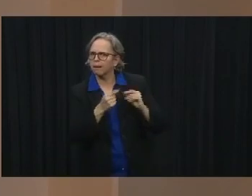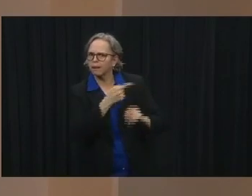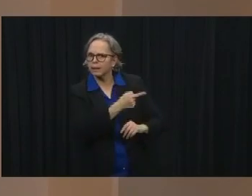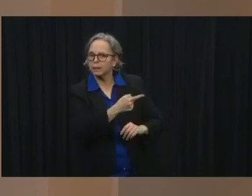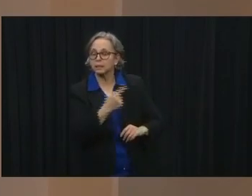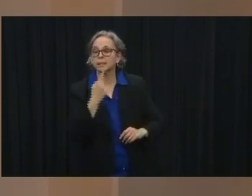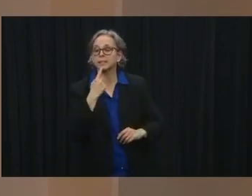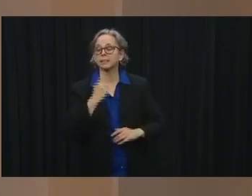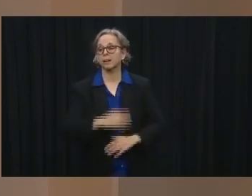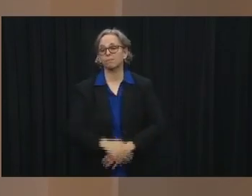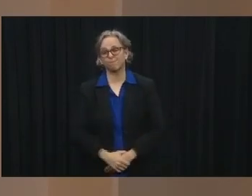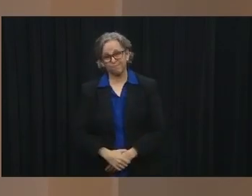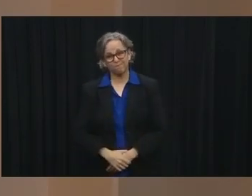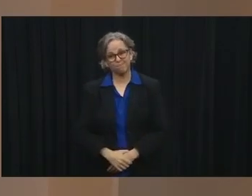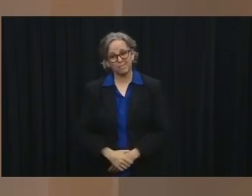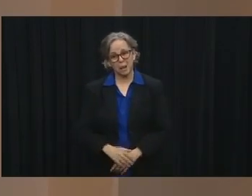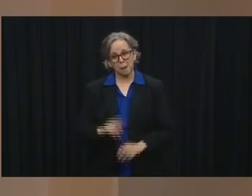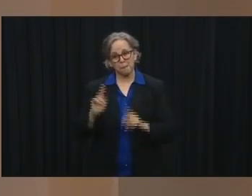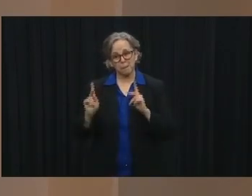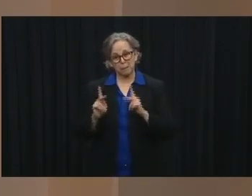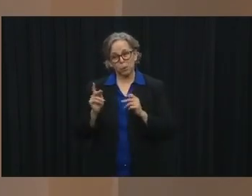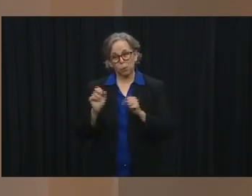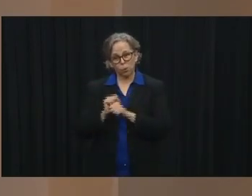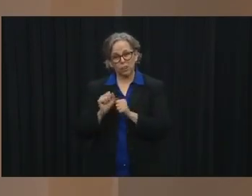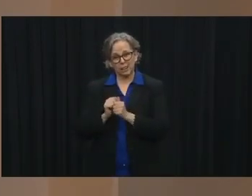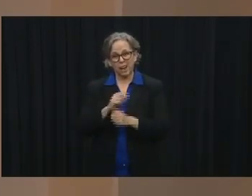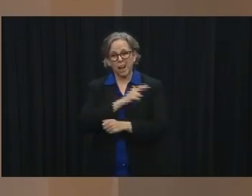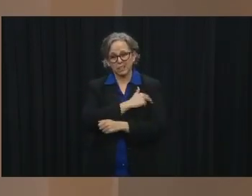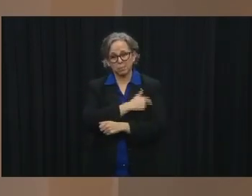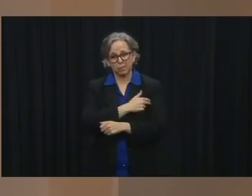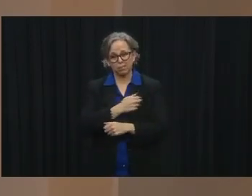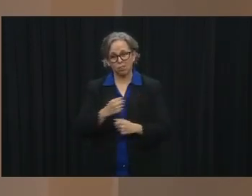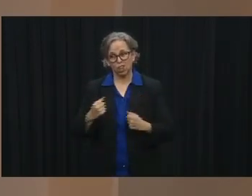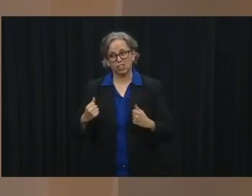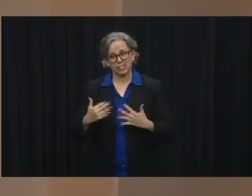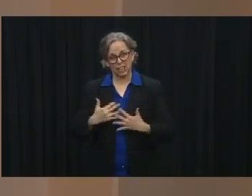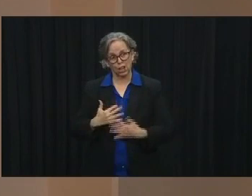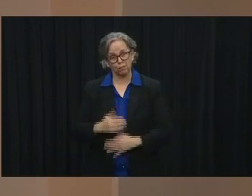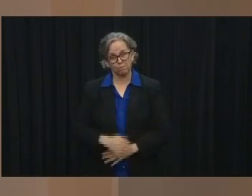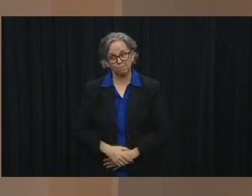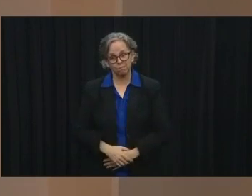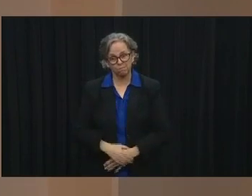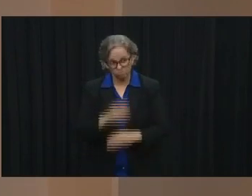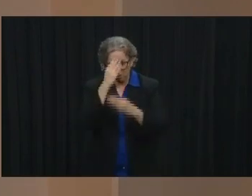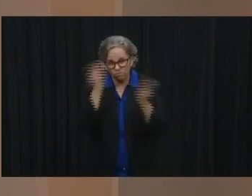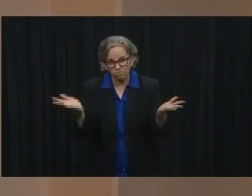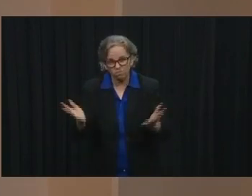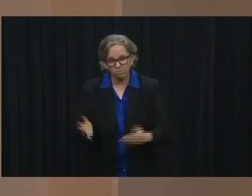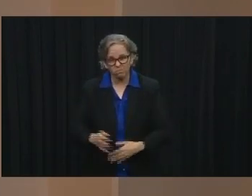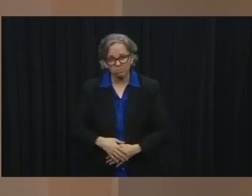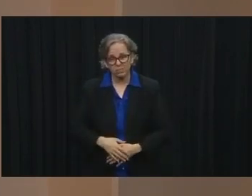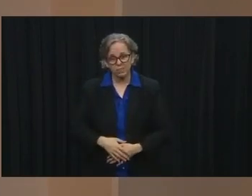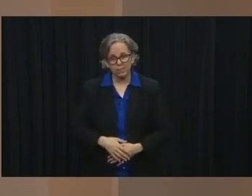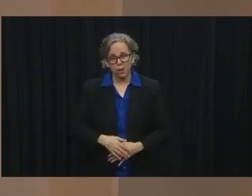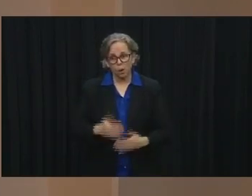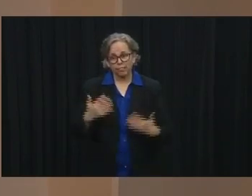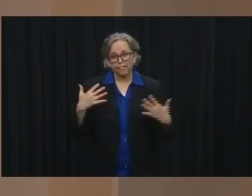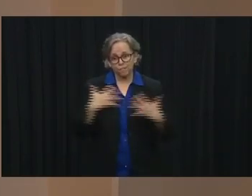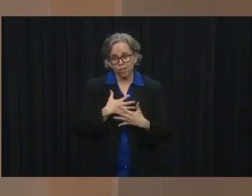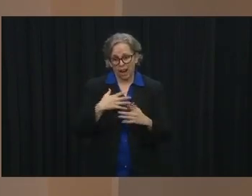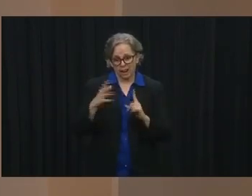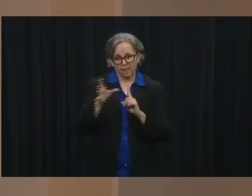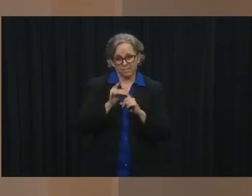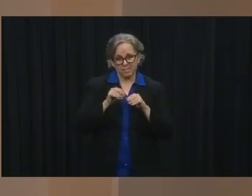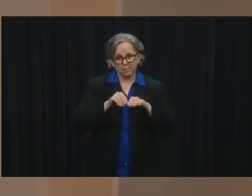the people who are working in our hospital systems, that there is a disease, a virus which is very